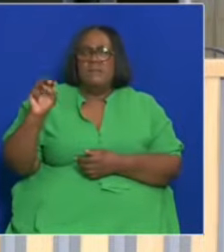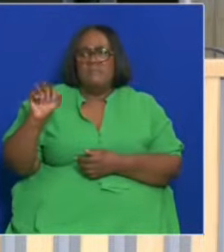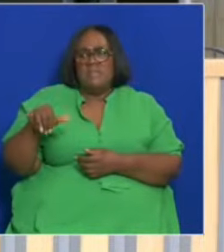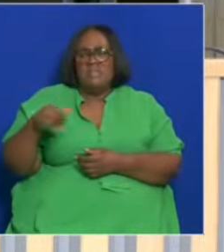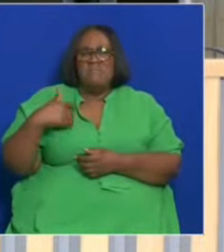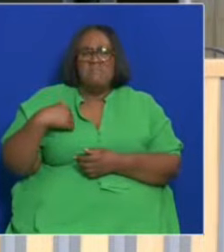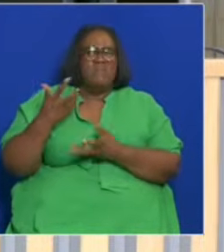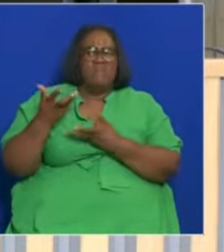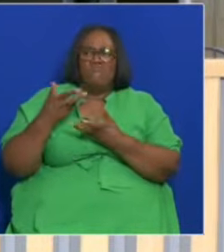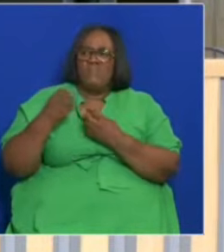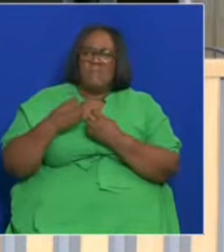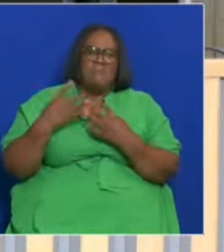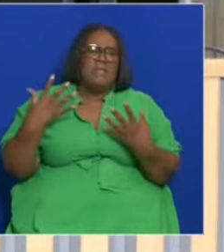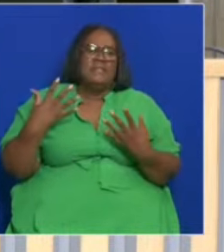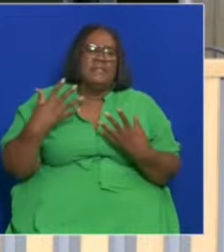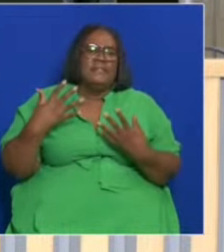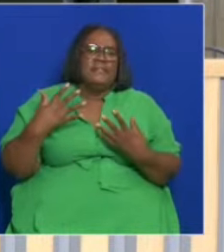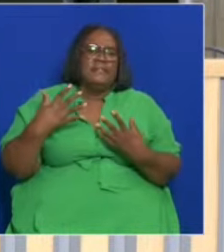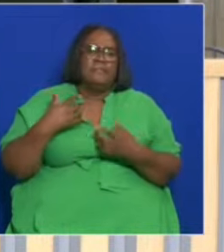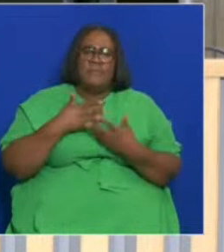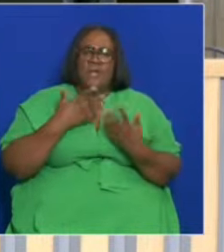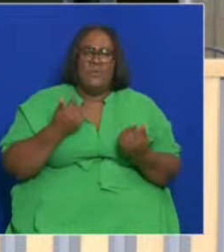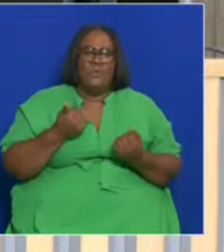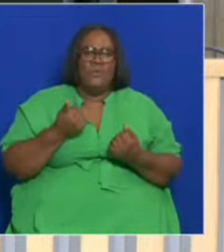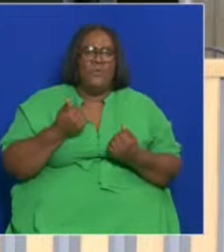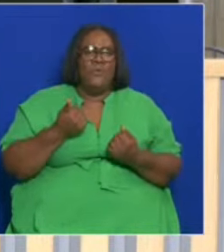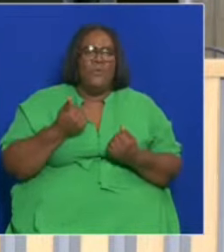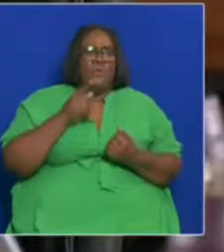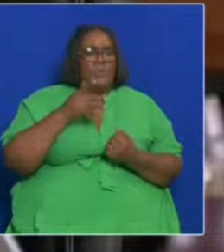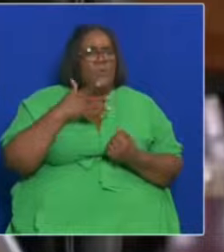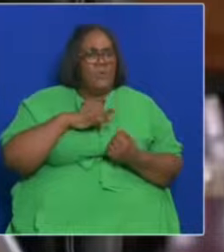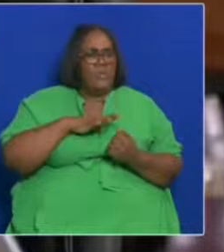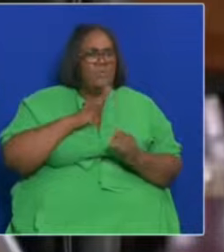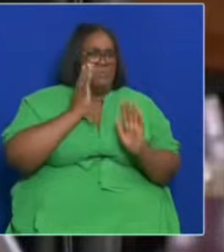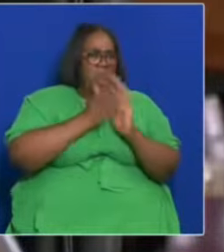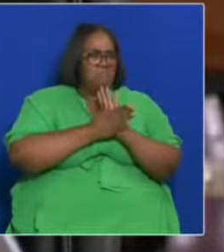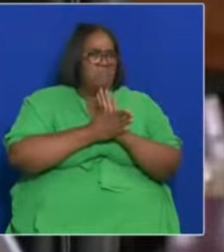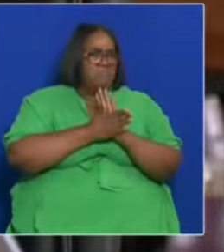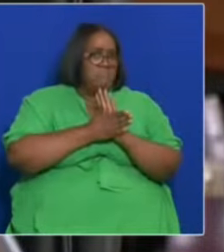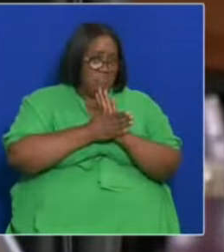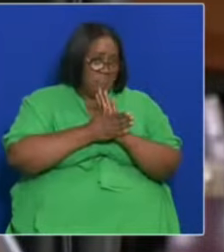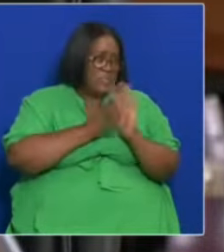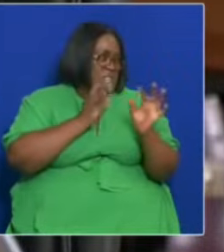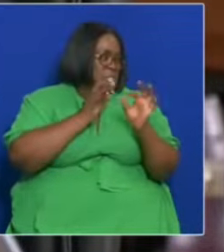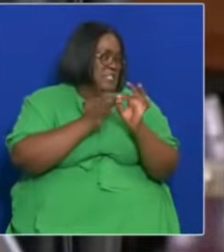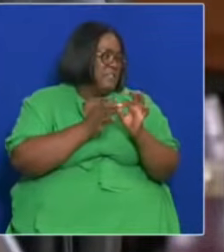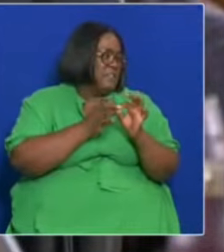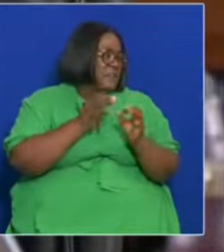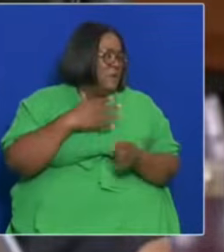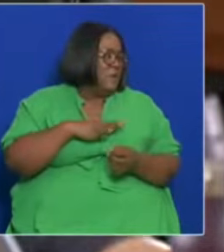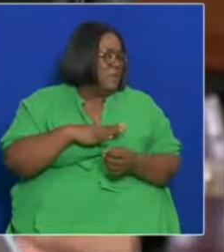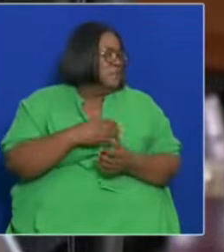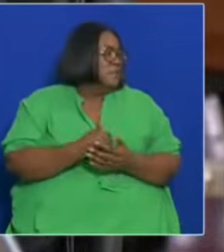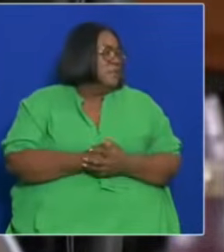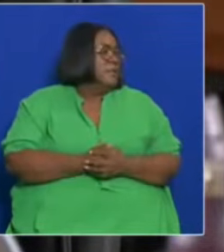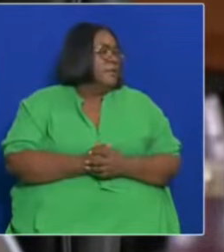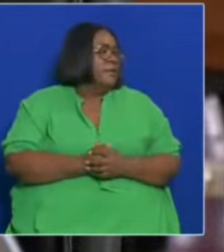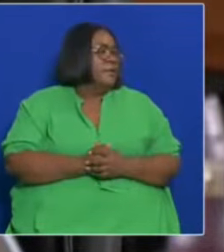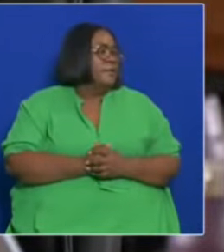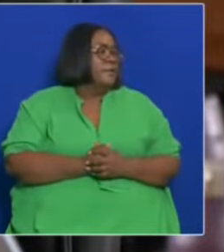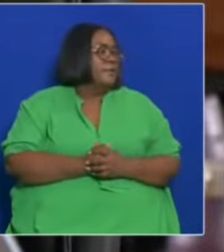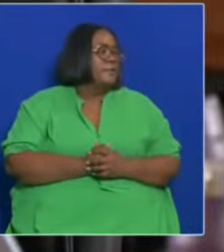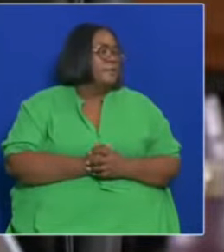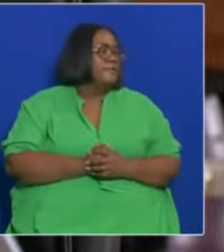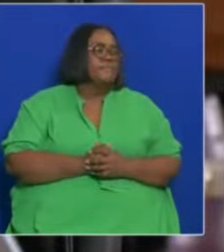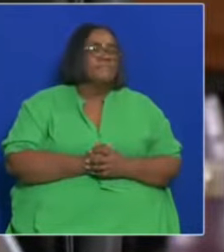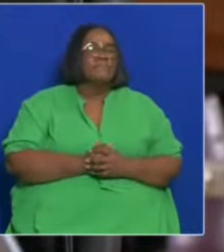I can be more direct. It is. Yeah. Ms. Ramsamy, because she's not done with her